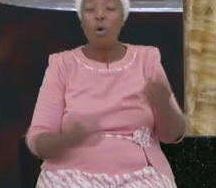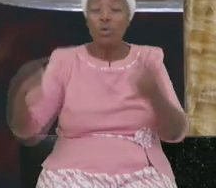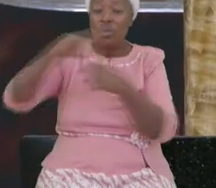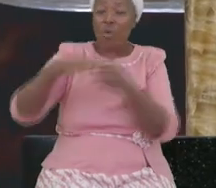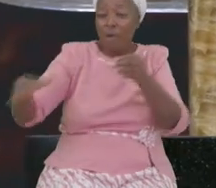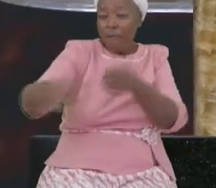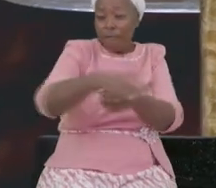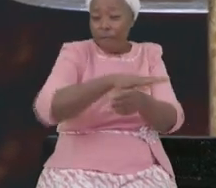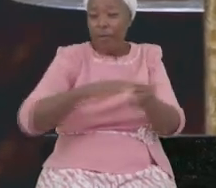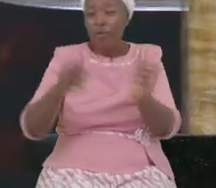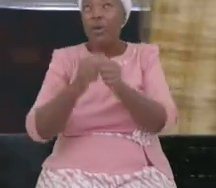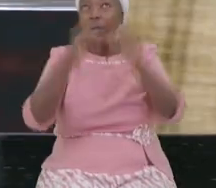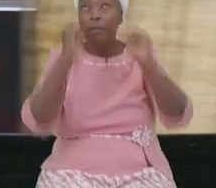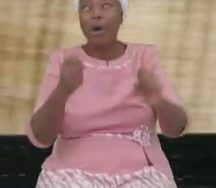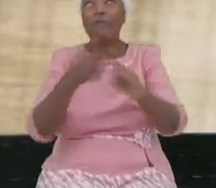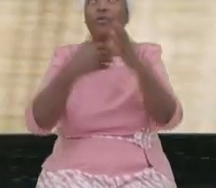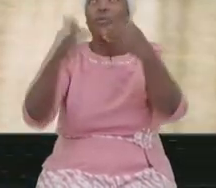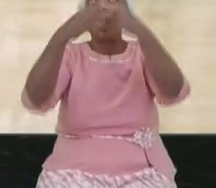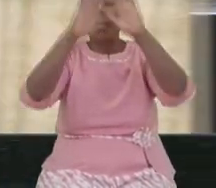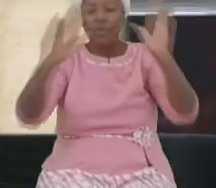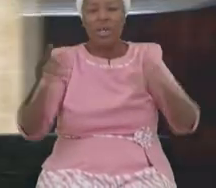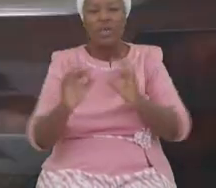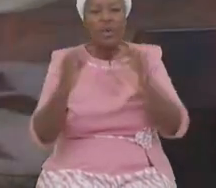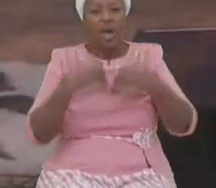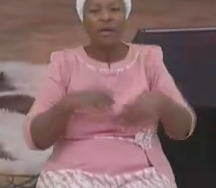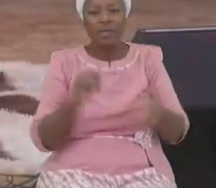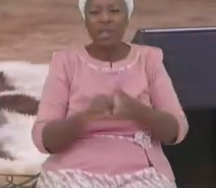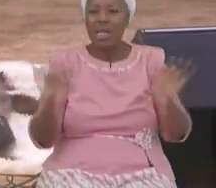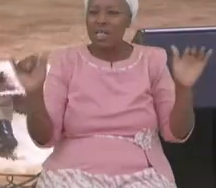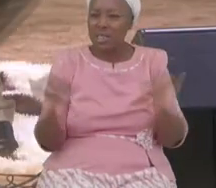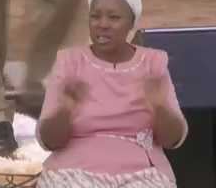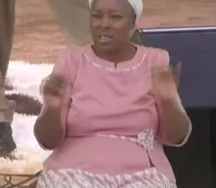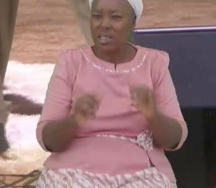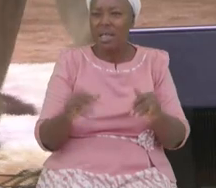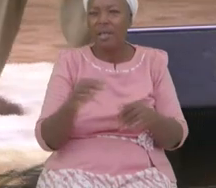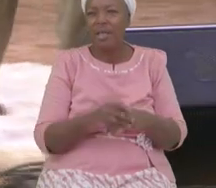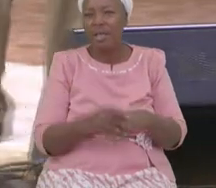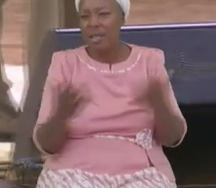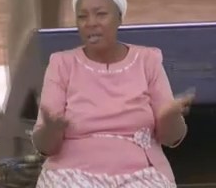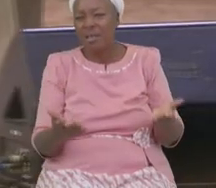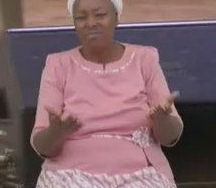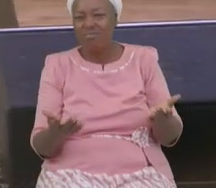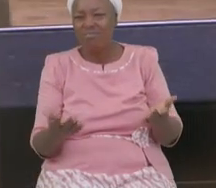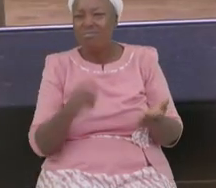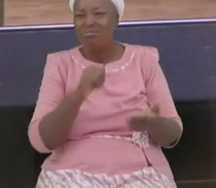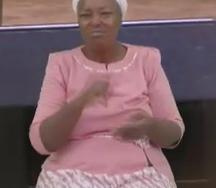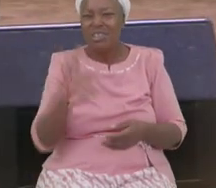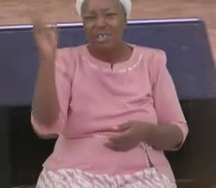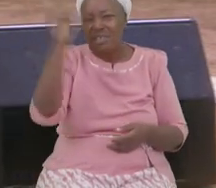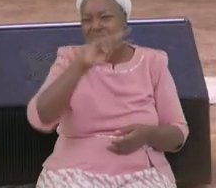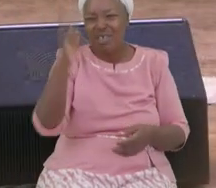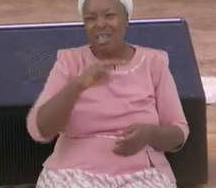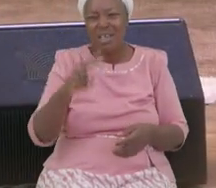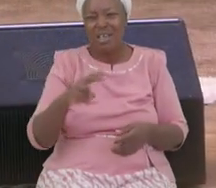with power from on high. If you have the same plastic attitude and the